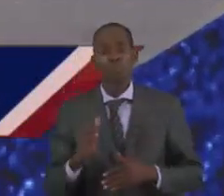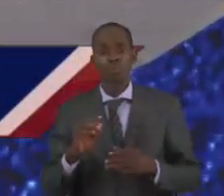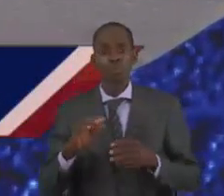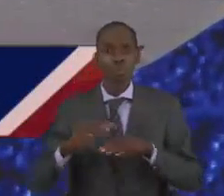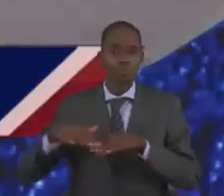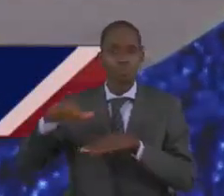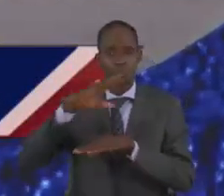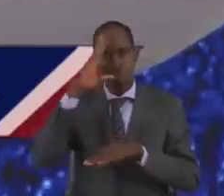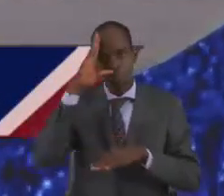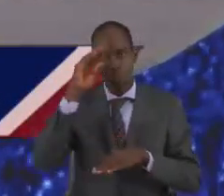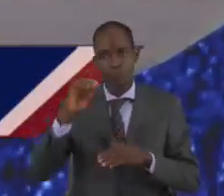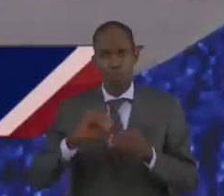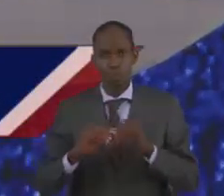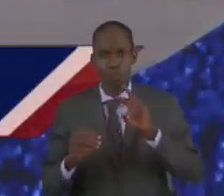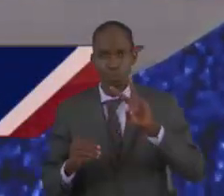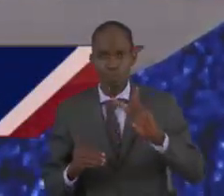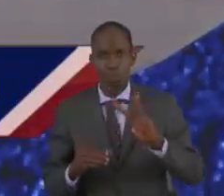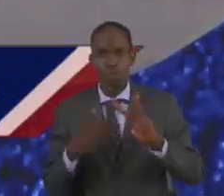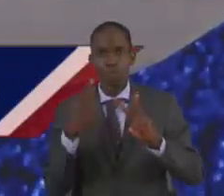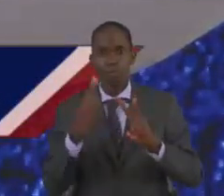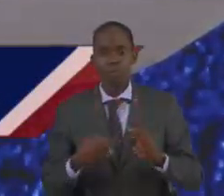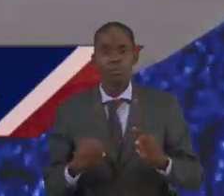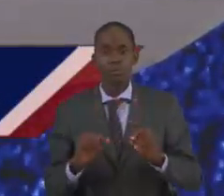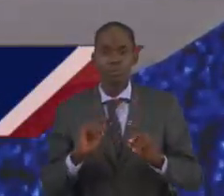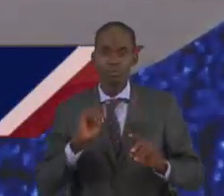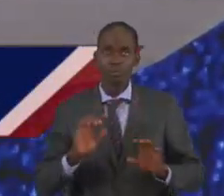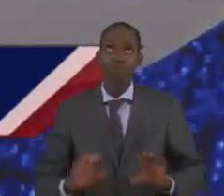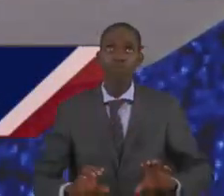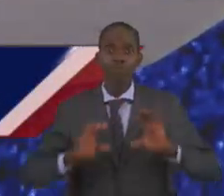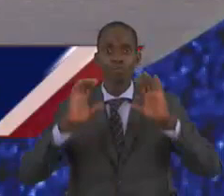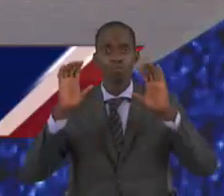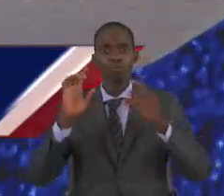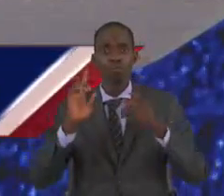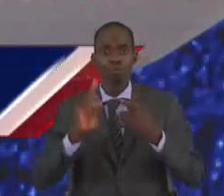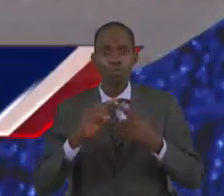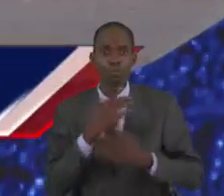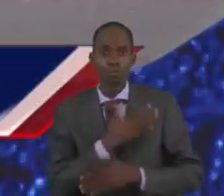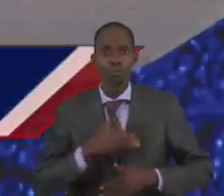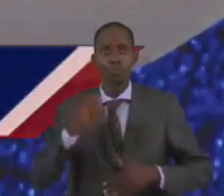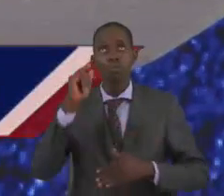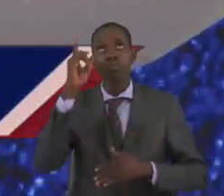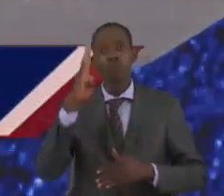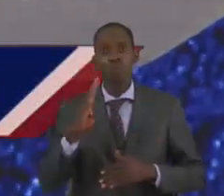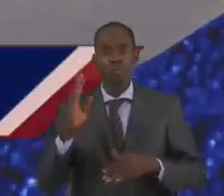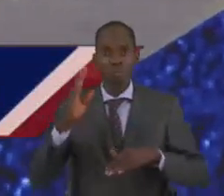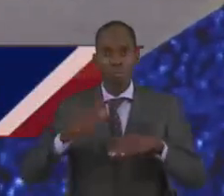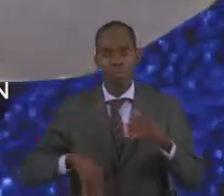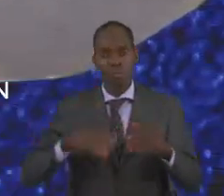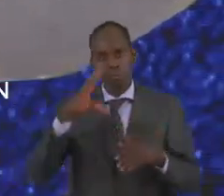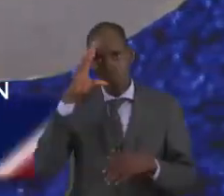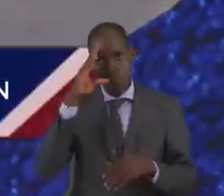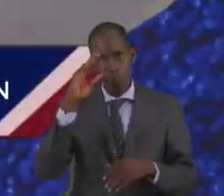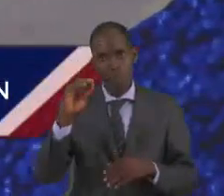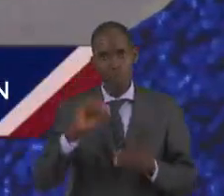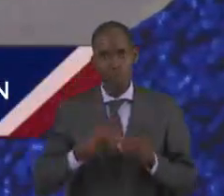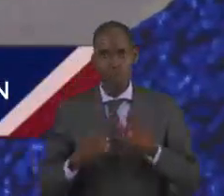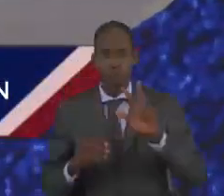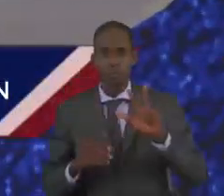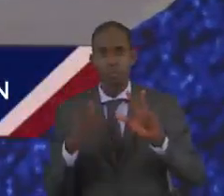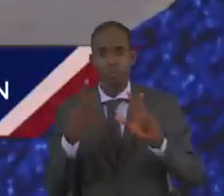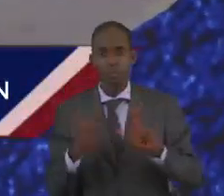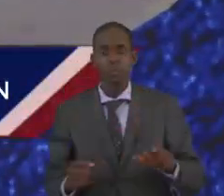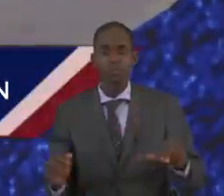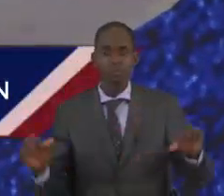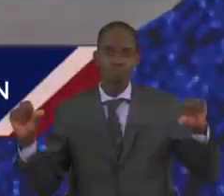of pleasing God rather than men. Number three, the damnation